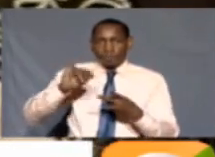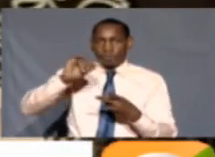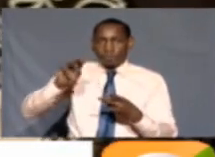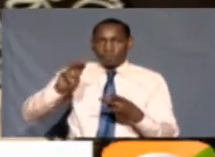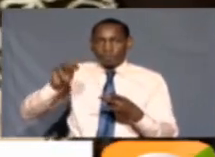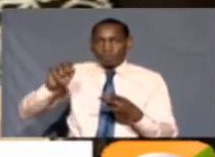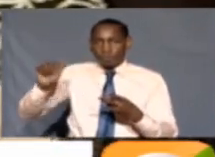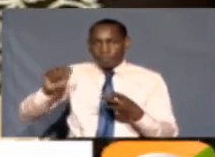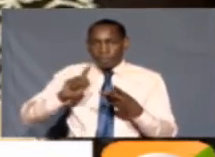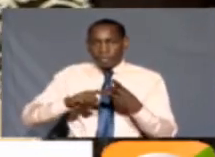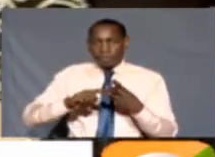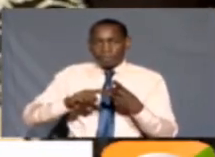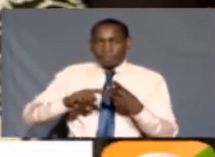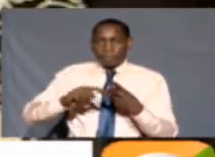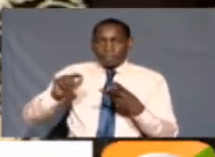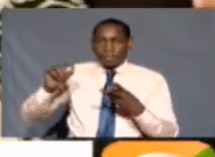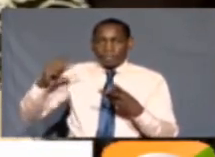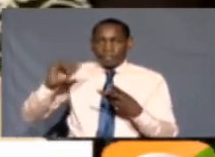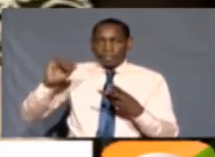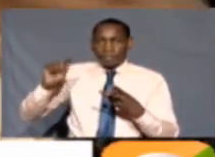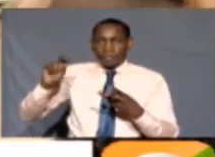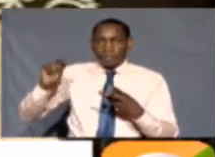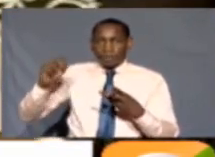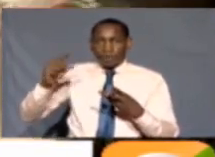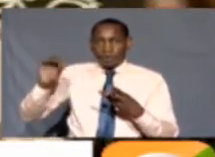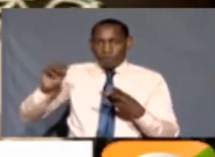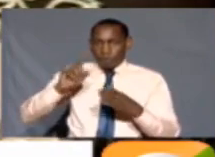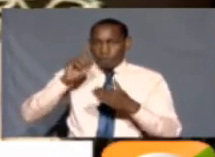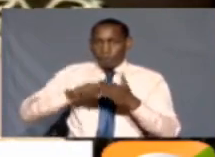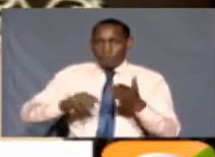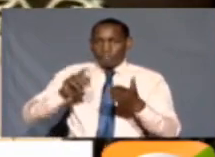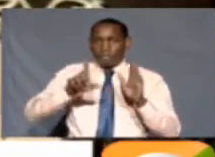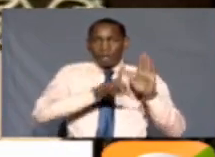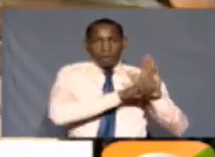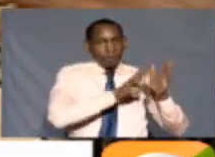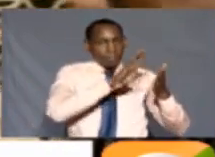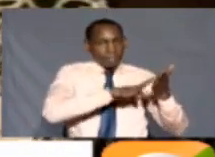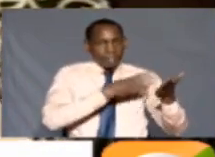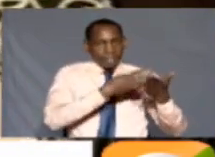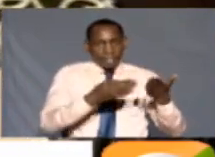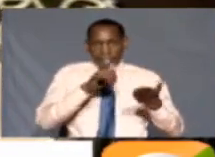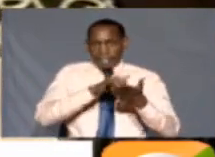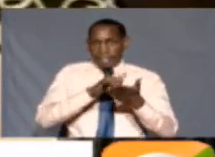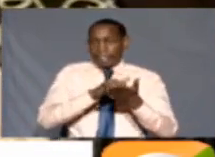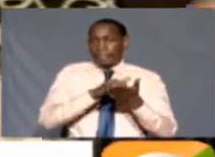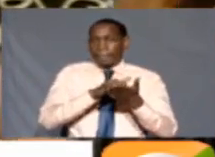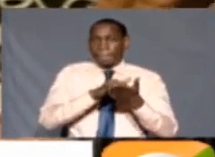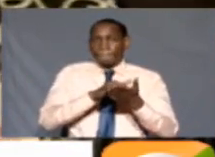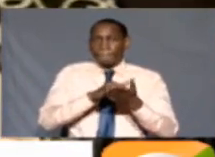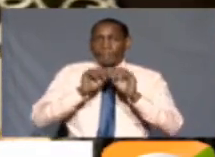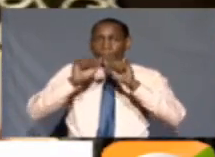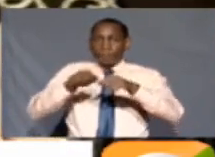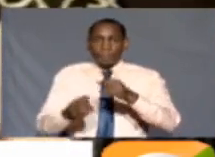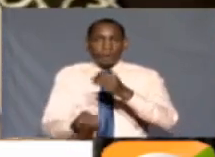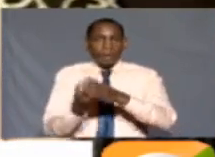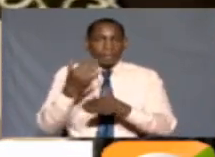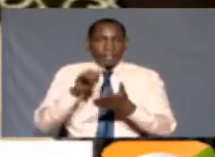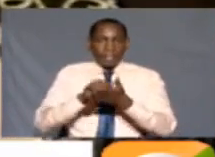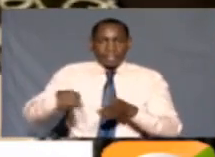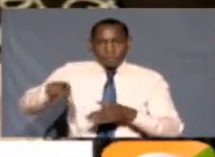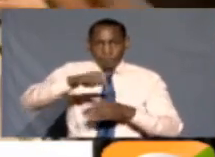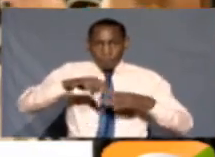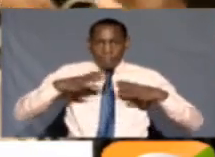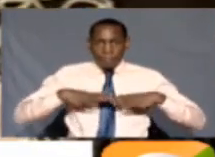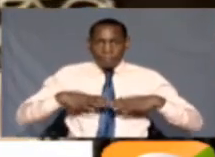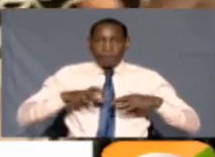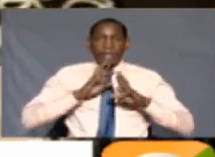of George Githongo. What are some of the legal framework are you going to put in place so that we people,